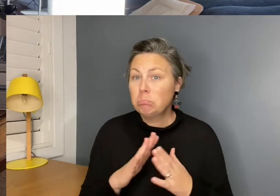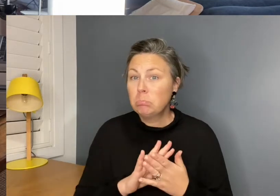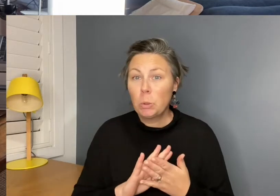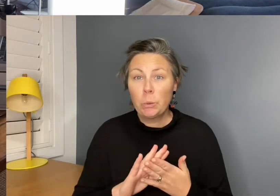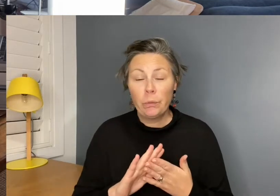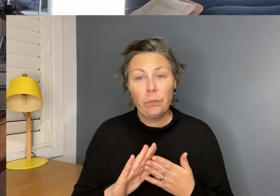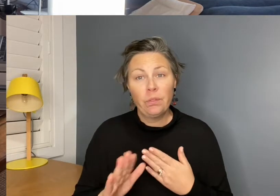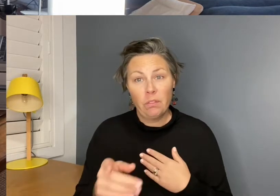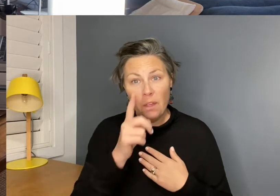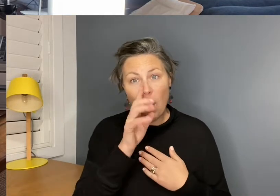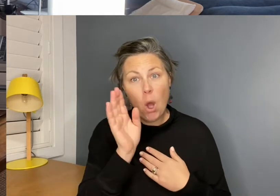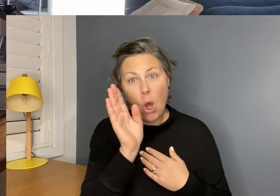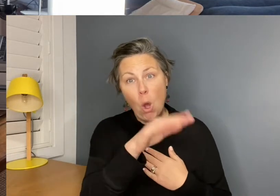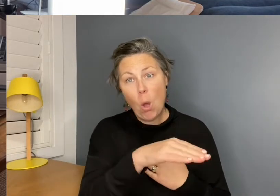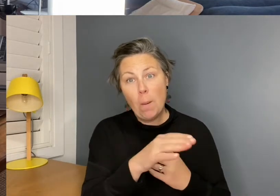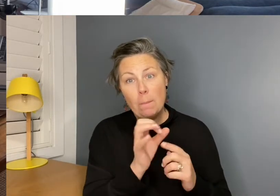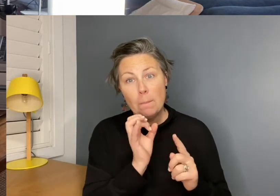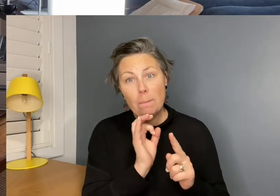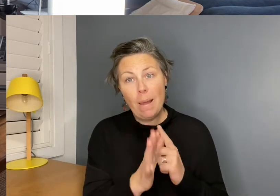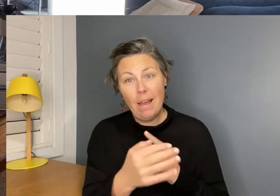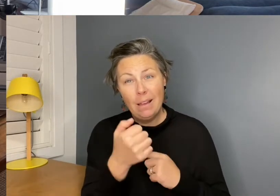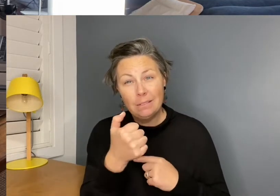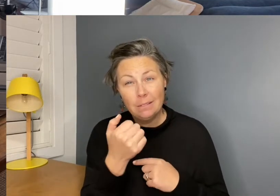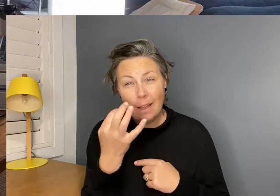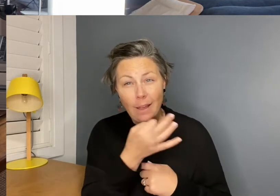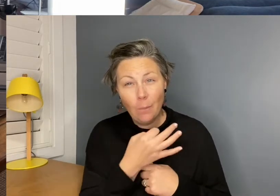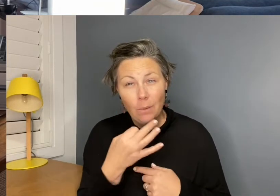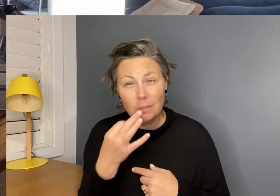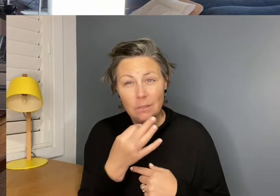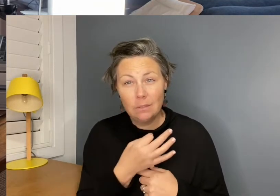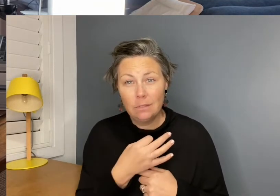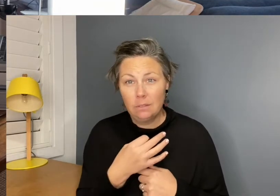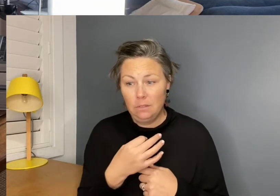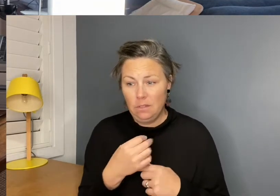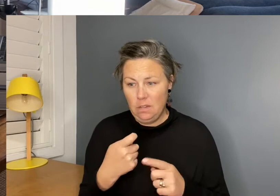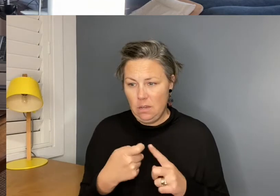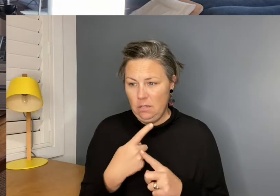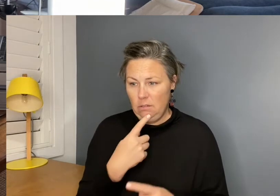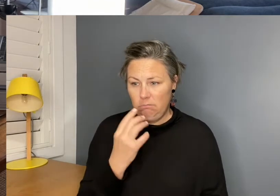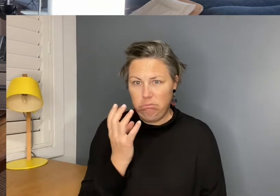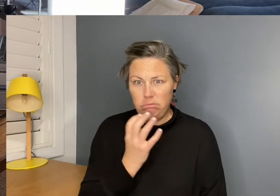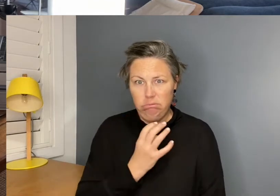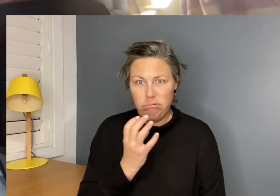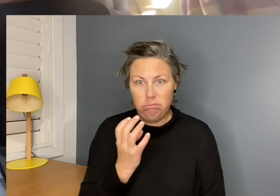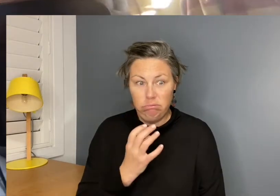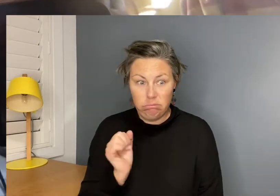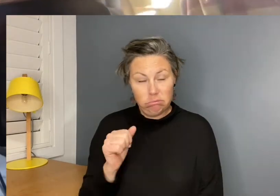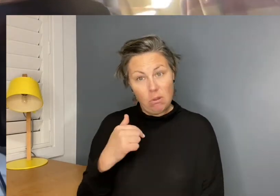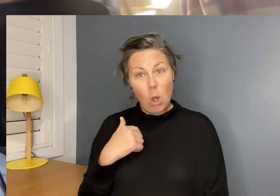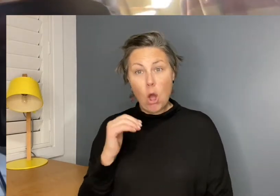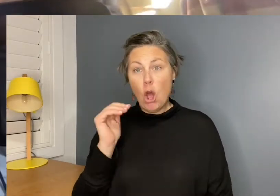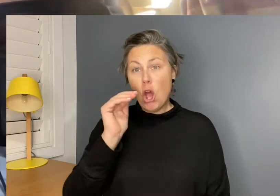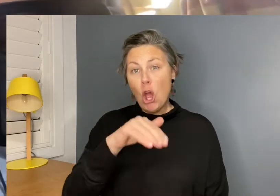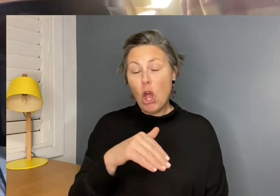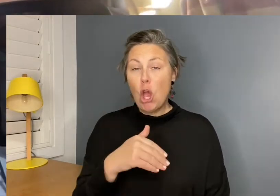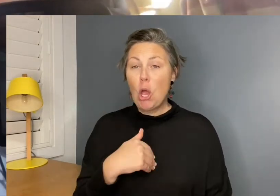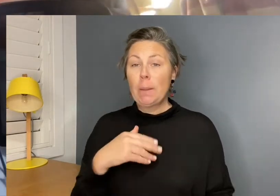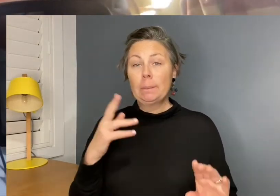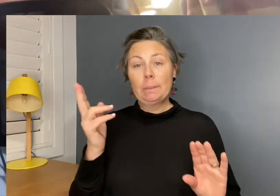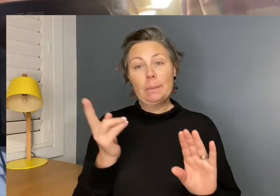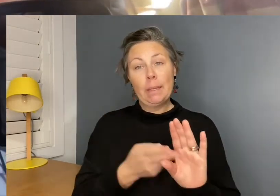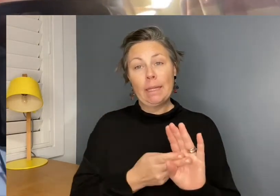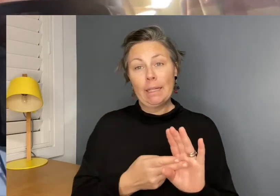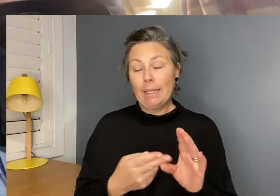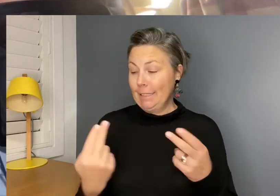birth goes well, the mother and the child are both well and everything went smoothly, you go home after 6 hours after giving birth.